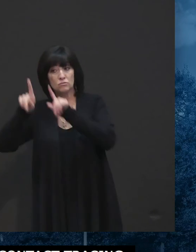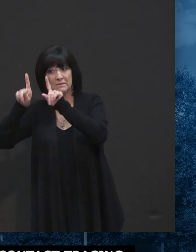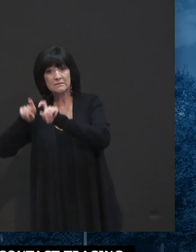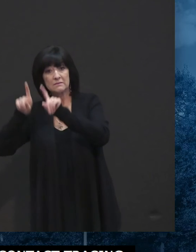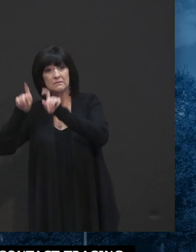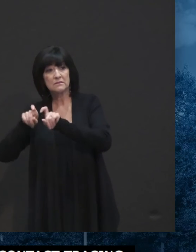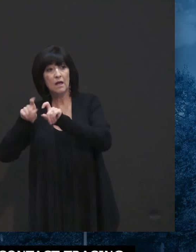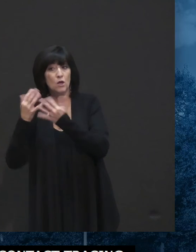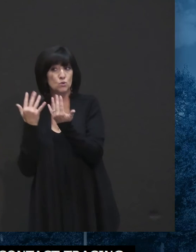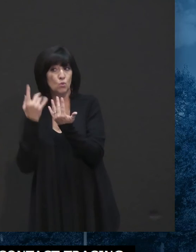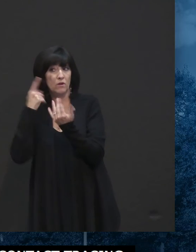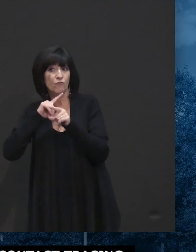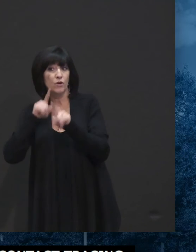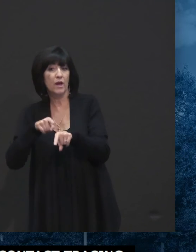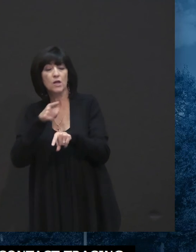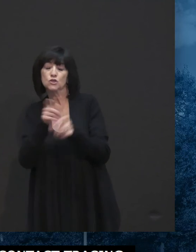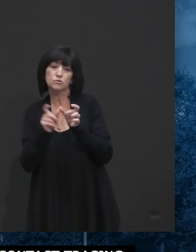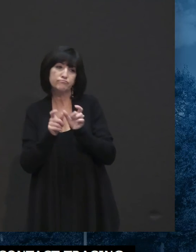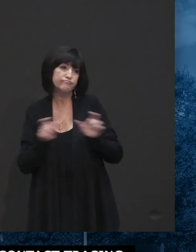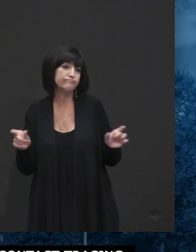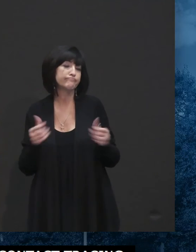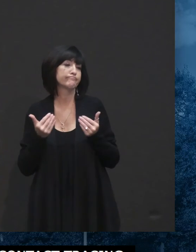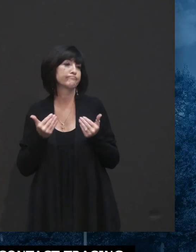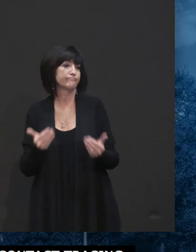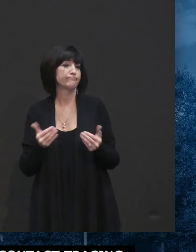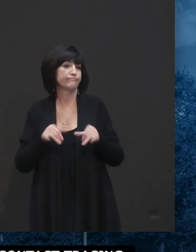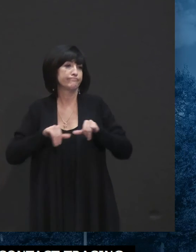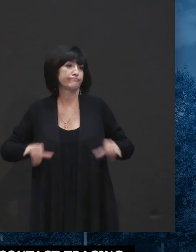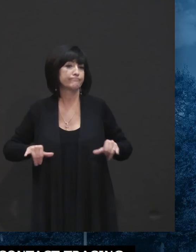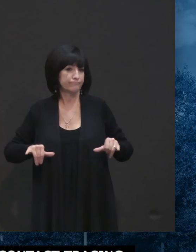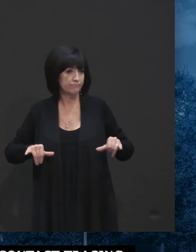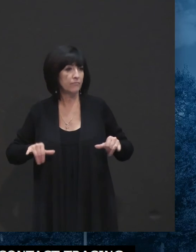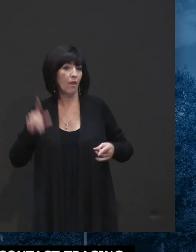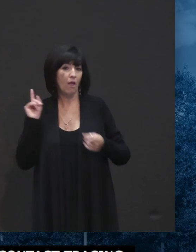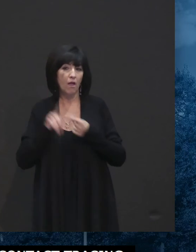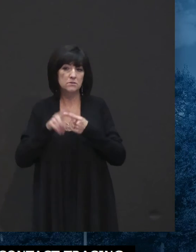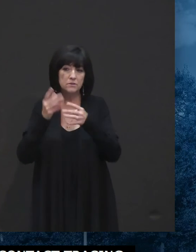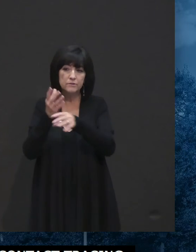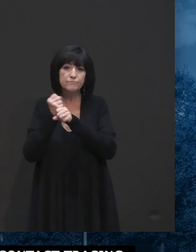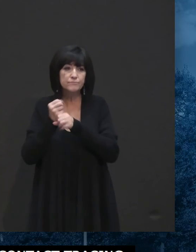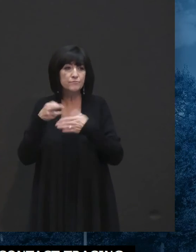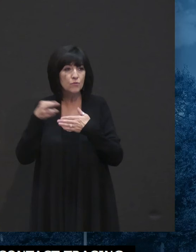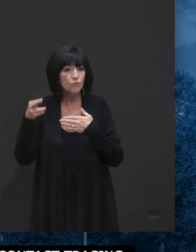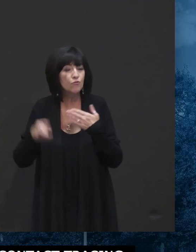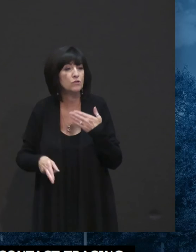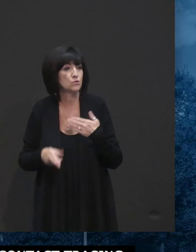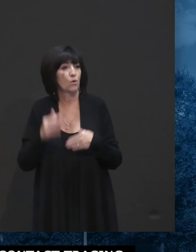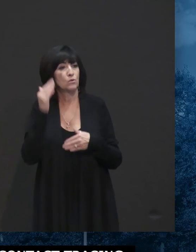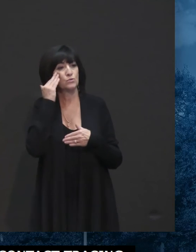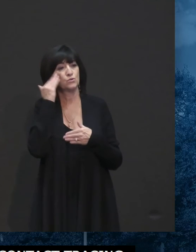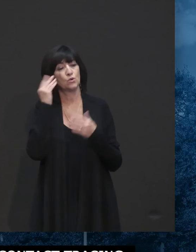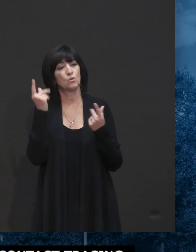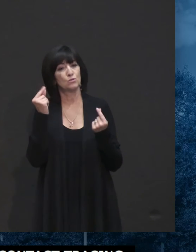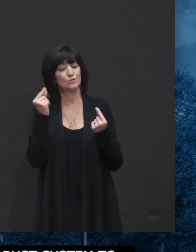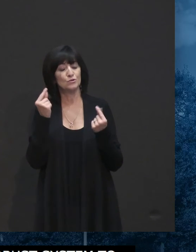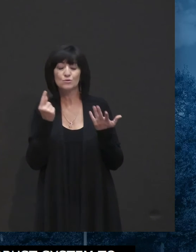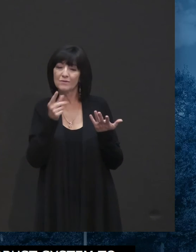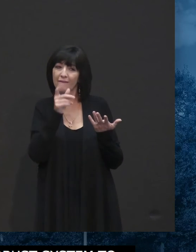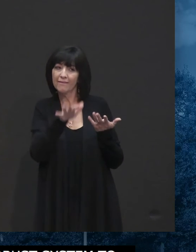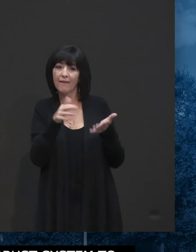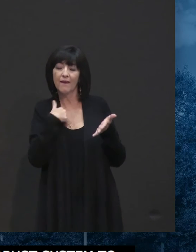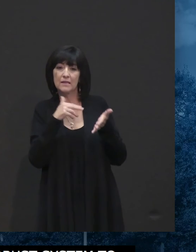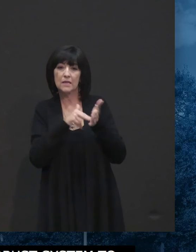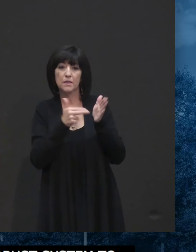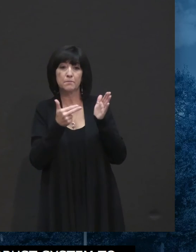this infection as best as possible. So, we can only hope that crystal ball with an optimistic view